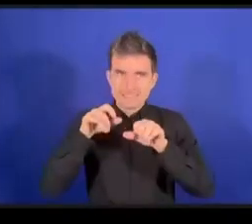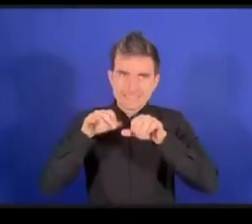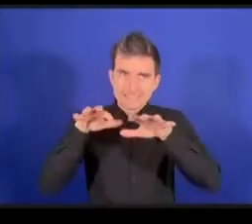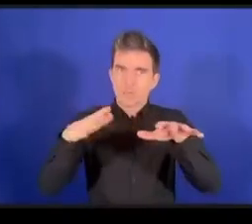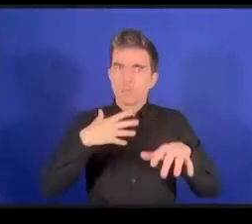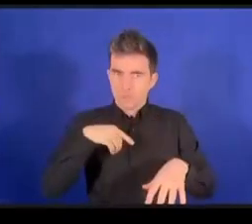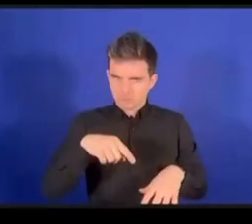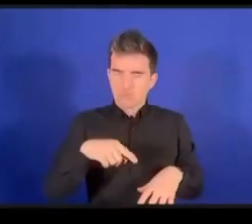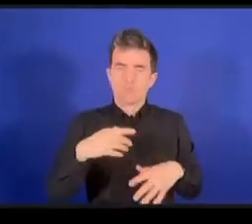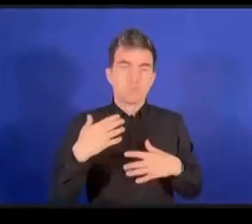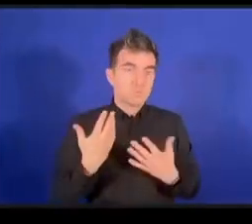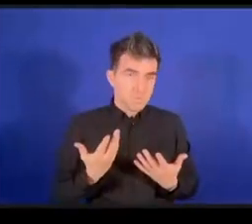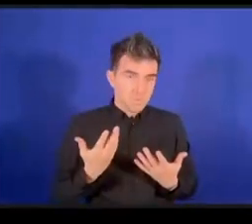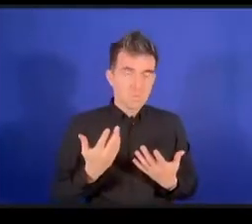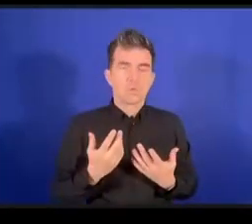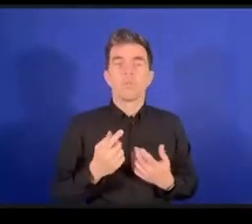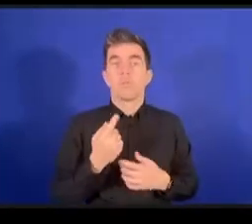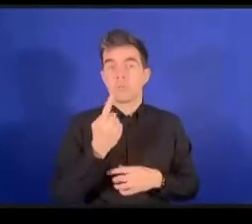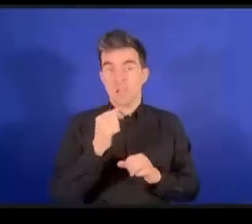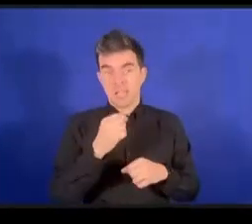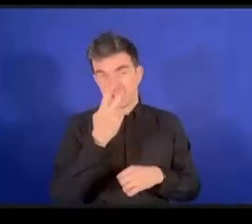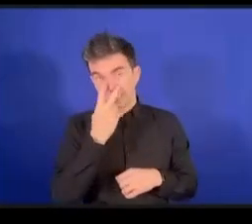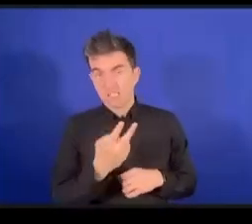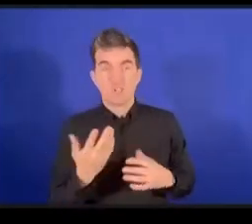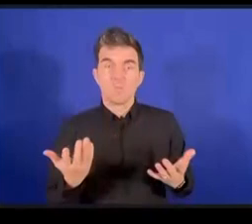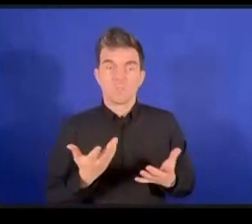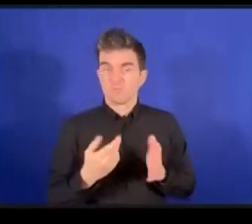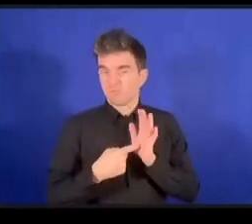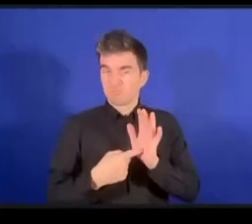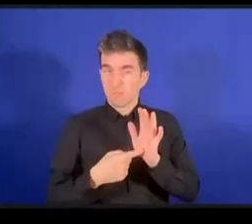has already talked about, that tripartite